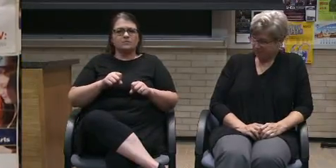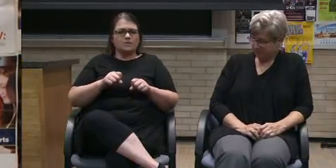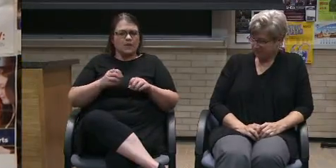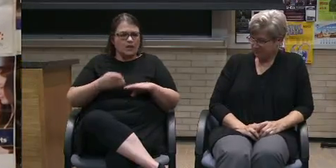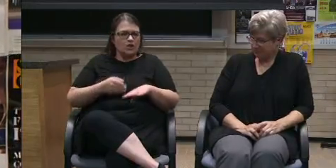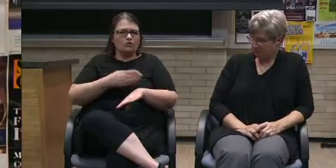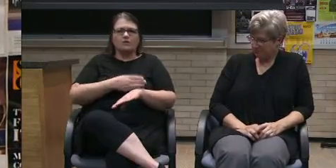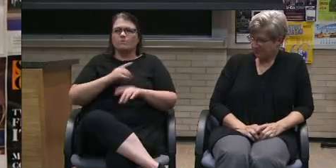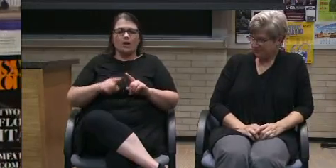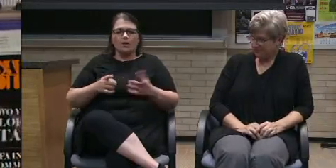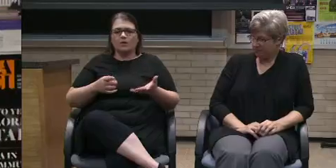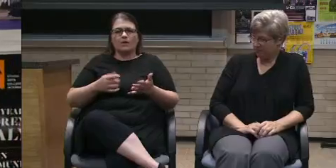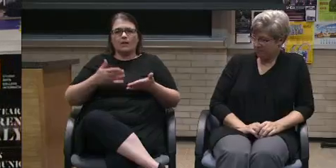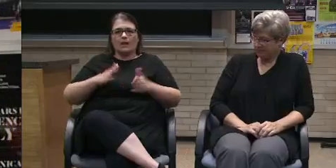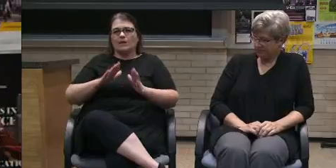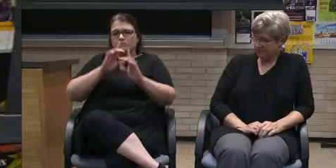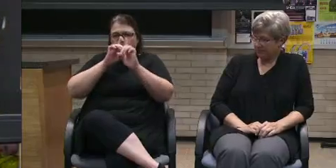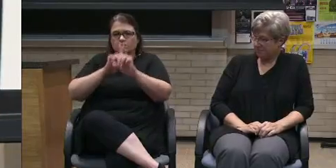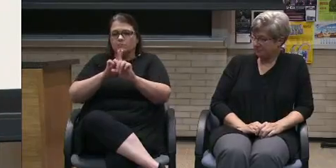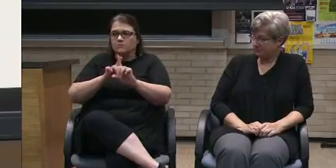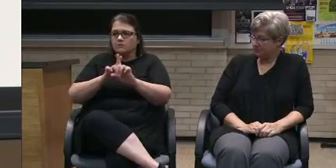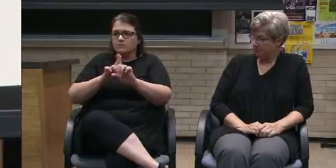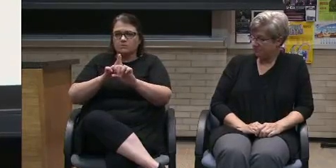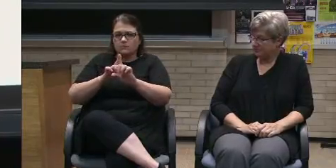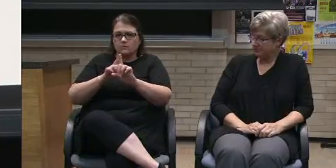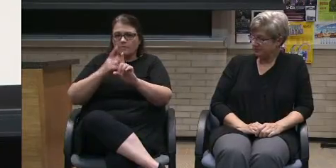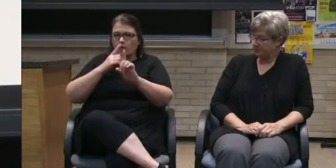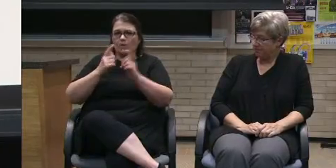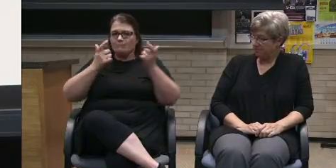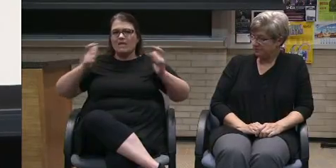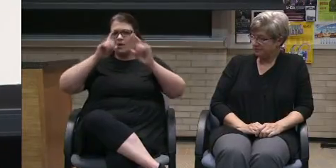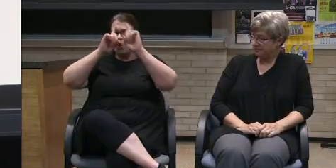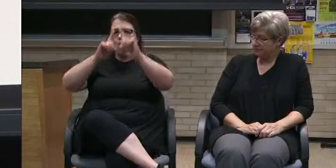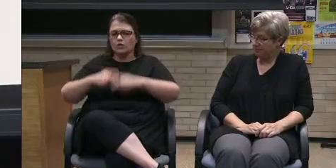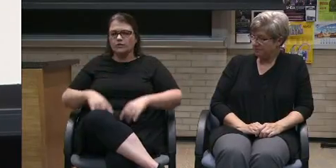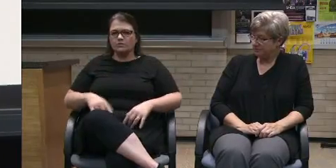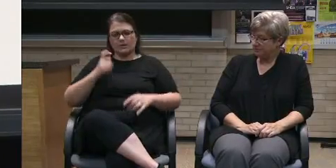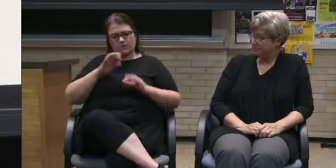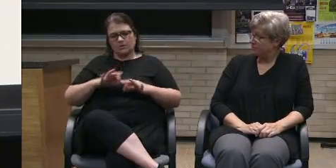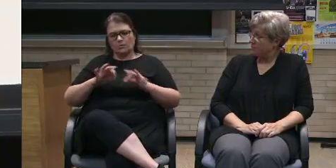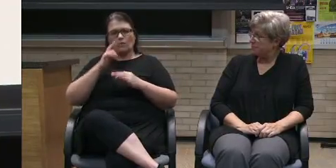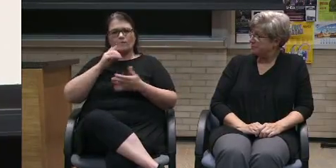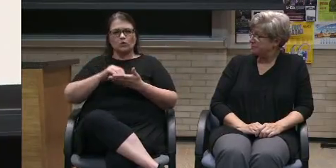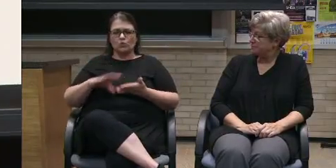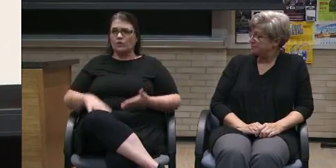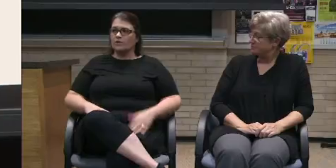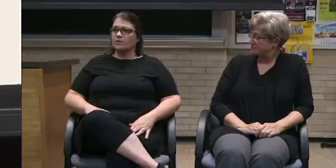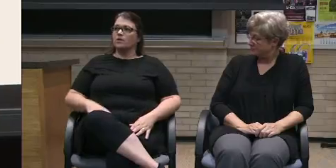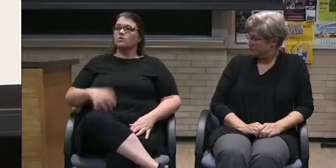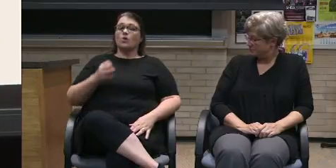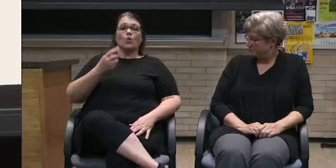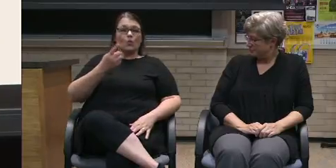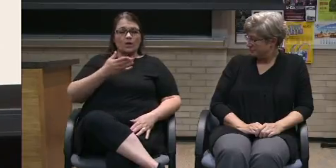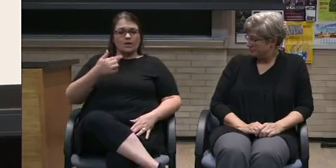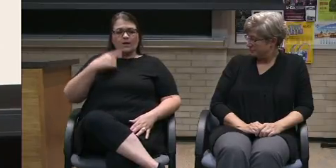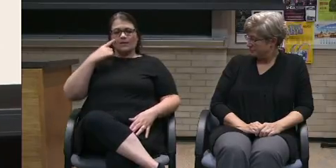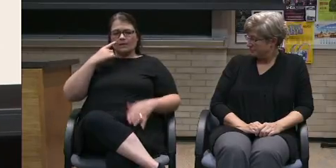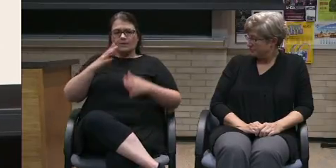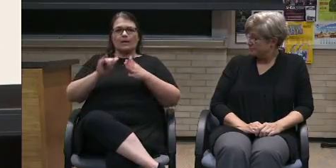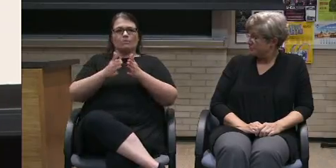why not? Let's shoot for the stars, because it really is important for our students. Some of the things that I believe drive